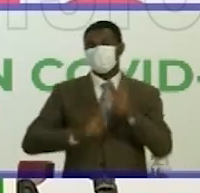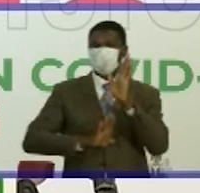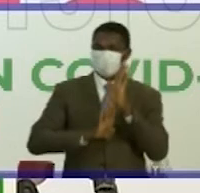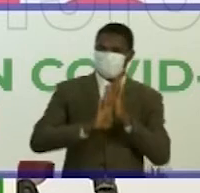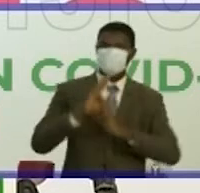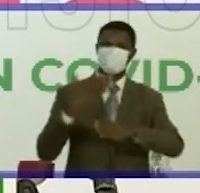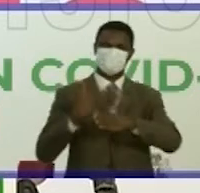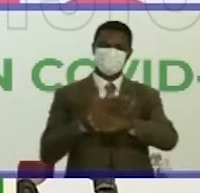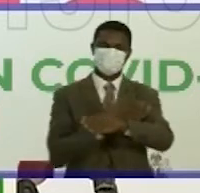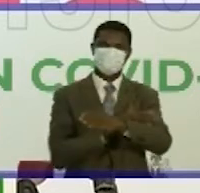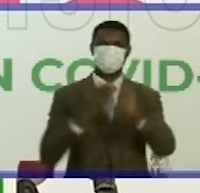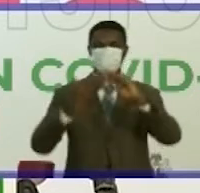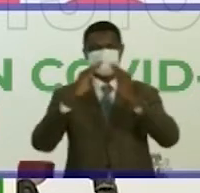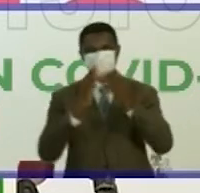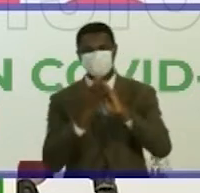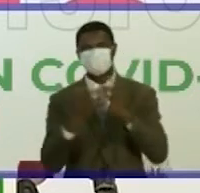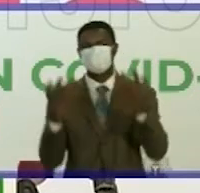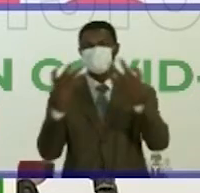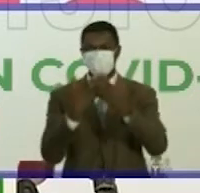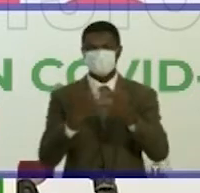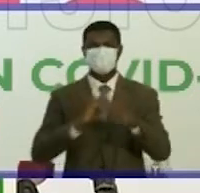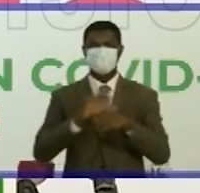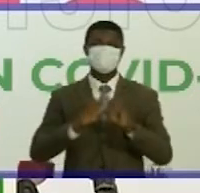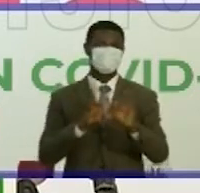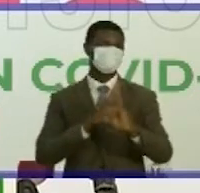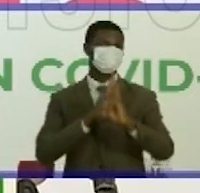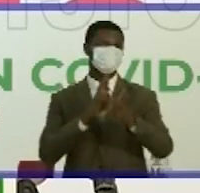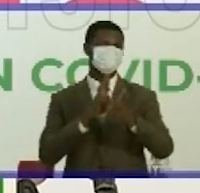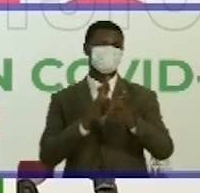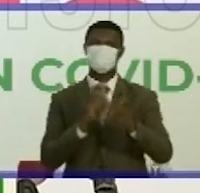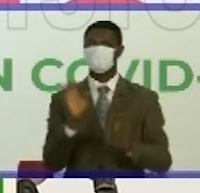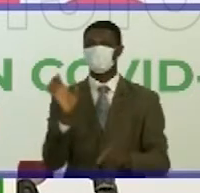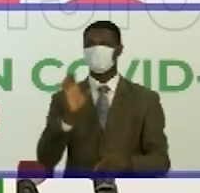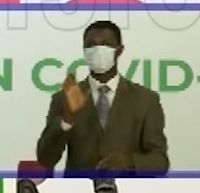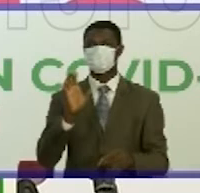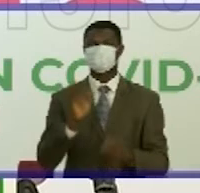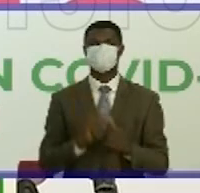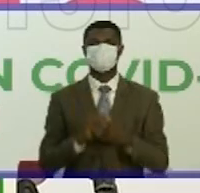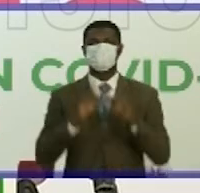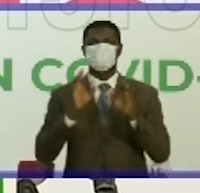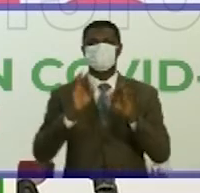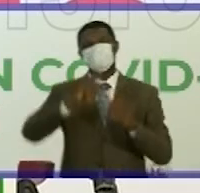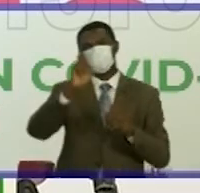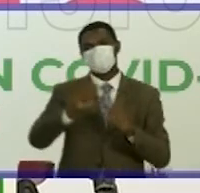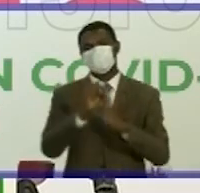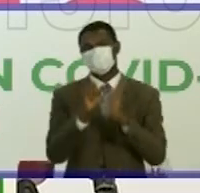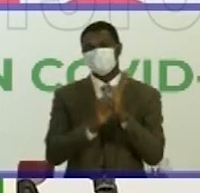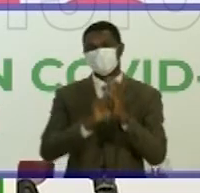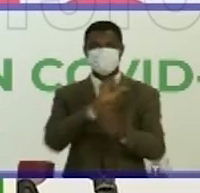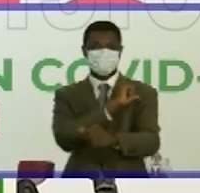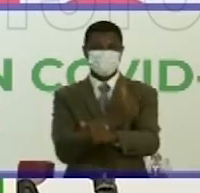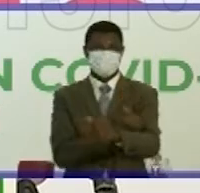the COVID-19 response. And C, mandating state authorities and the Federal Capital